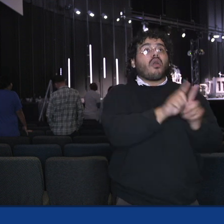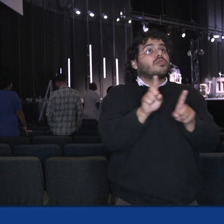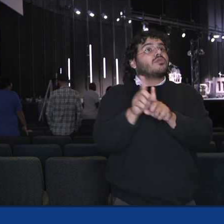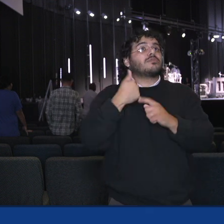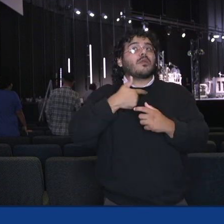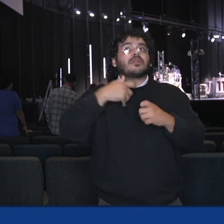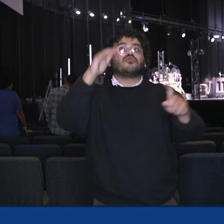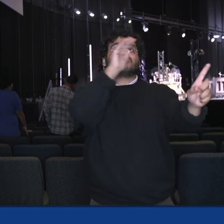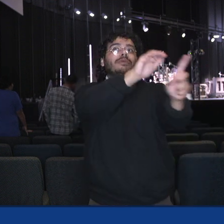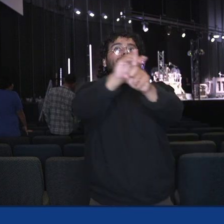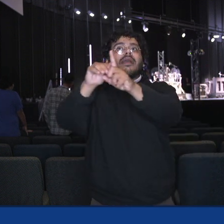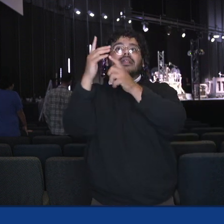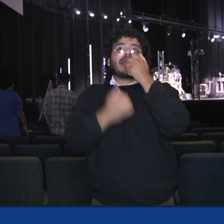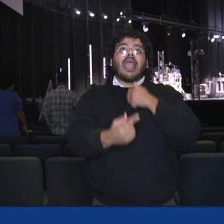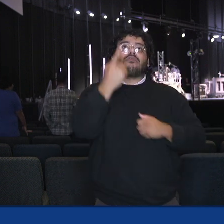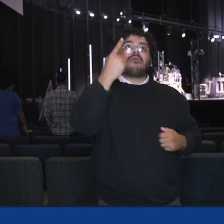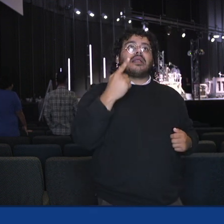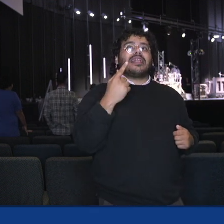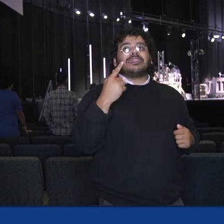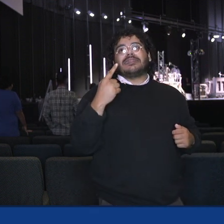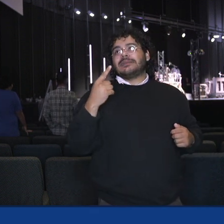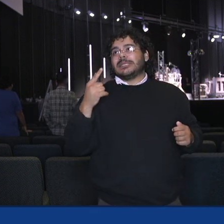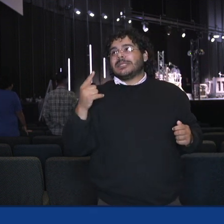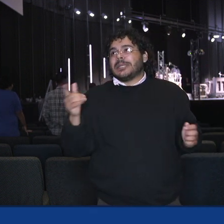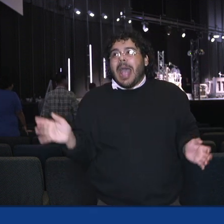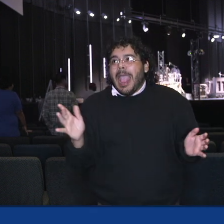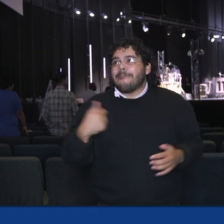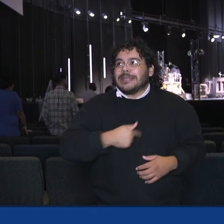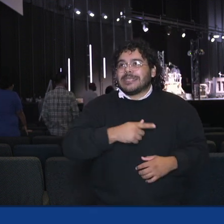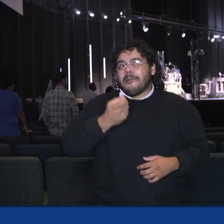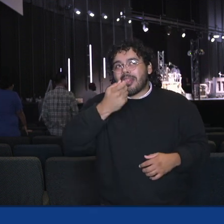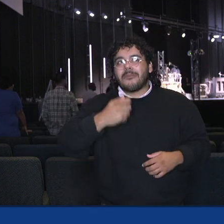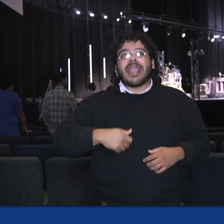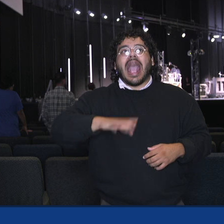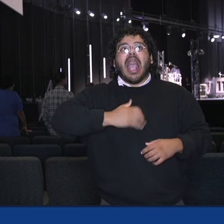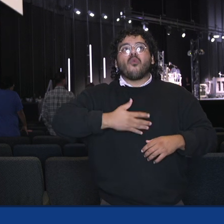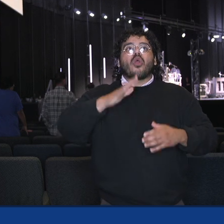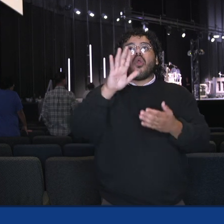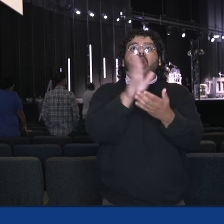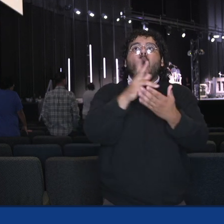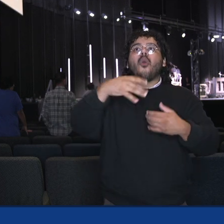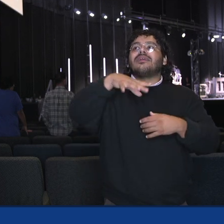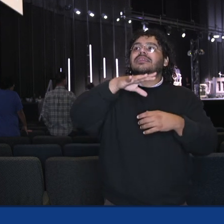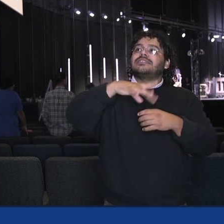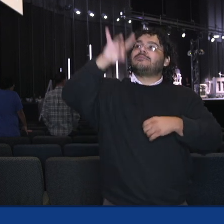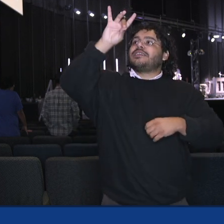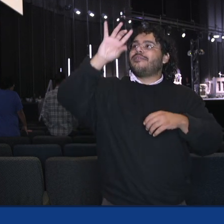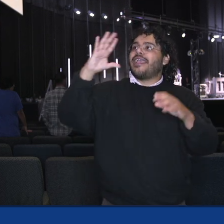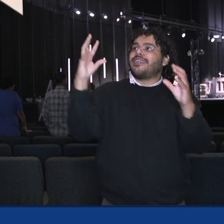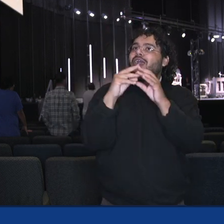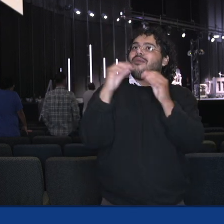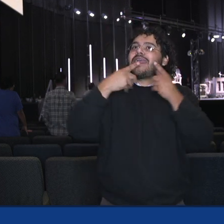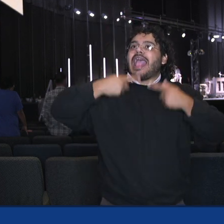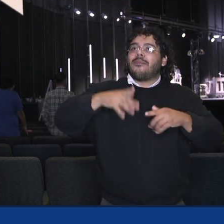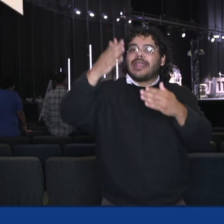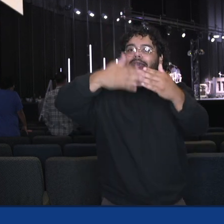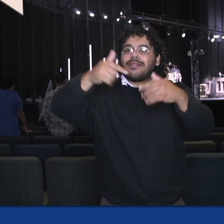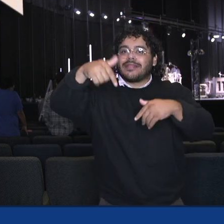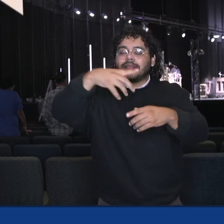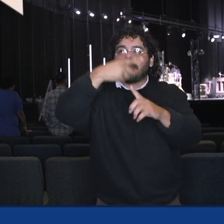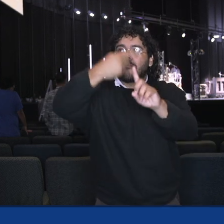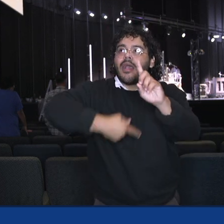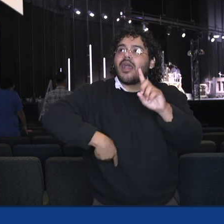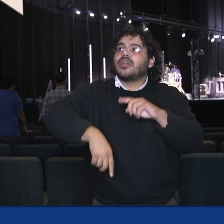remind all of us and kind of hype us up a little bit. Our Holy Spirit Conference is happening at the end of this month, the 25th through